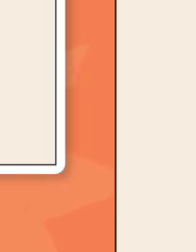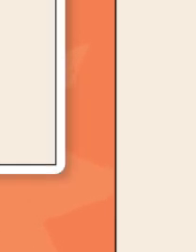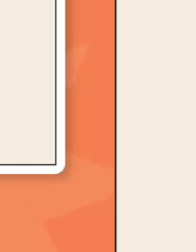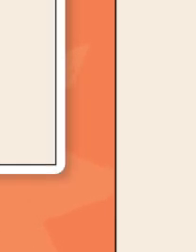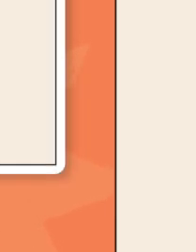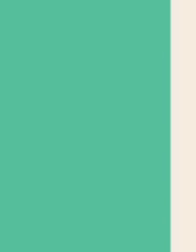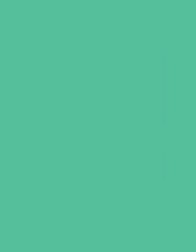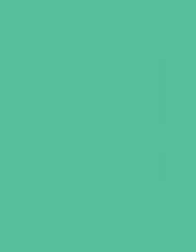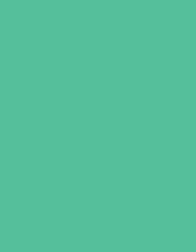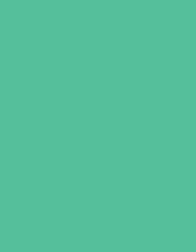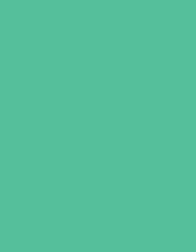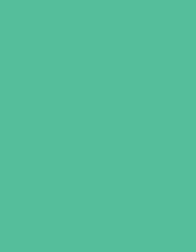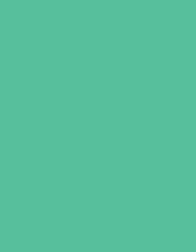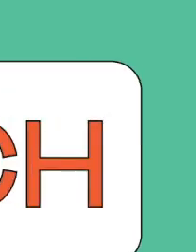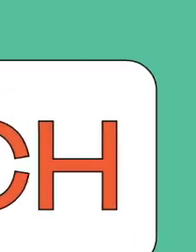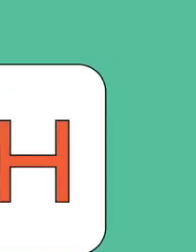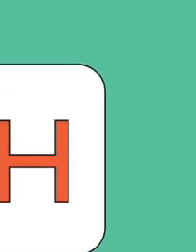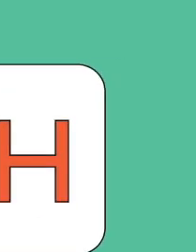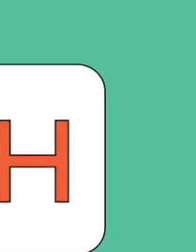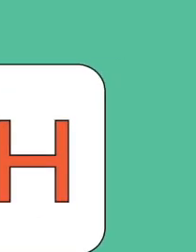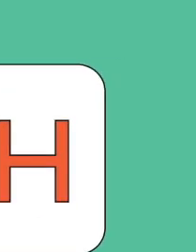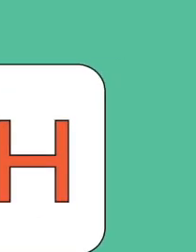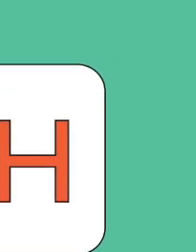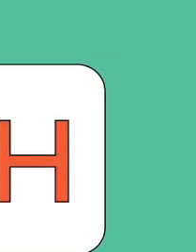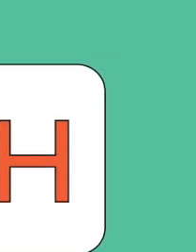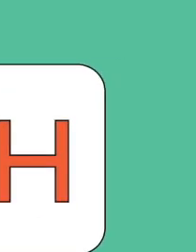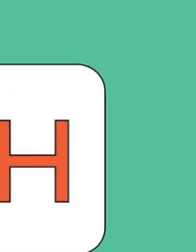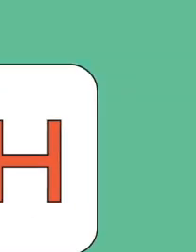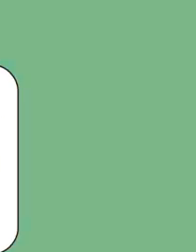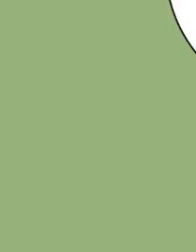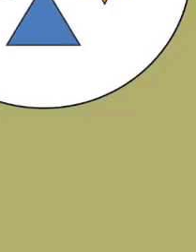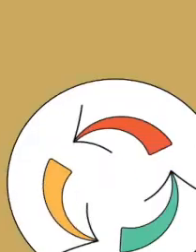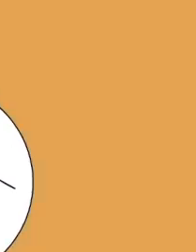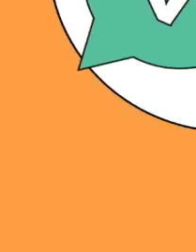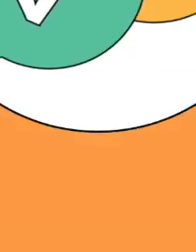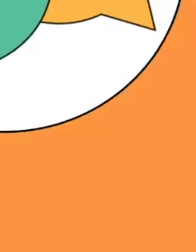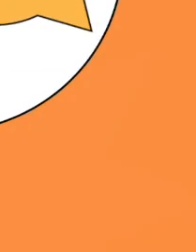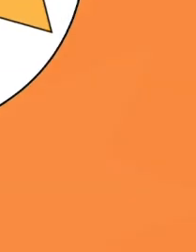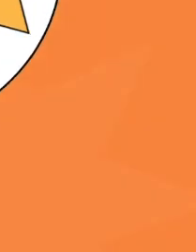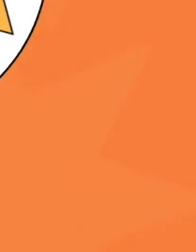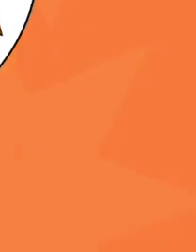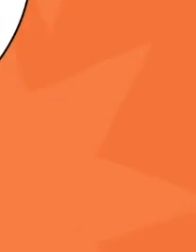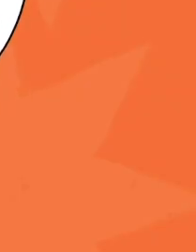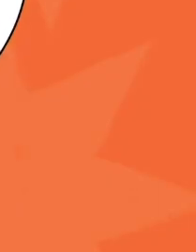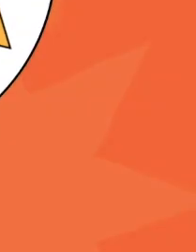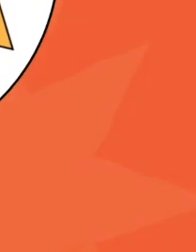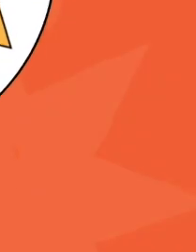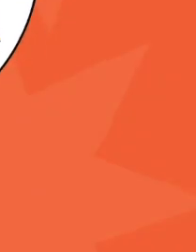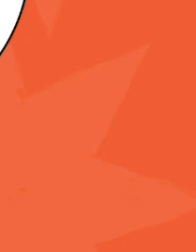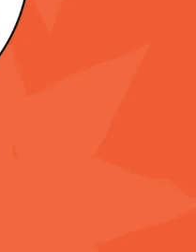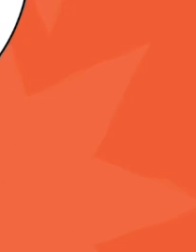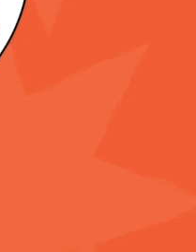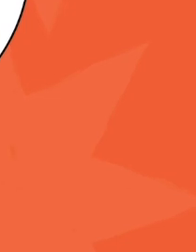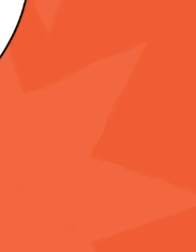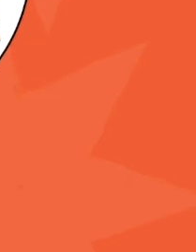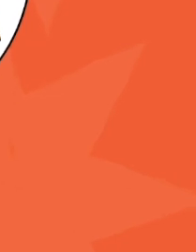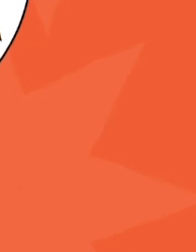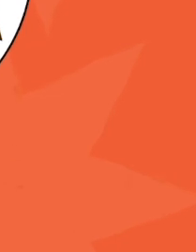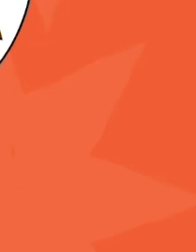in practice. Innovate your approach to professional development with blended CPD that emphasizes